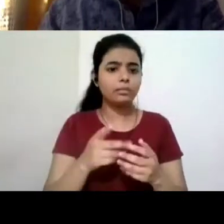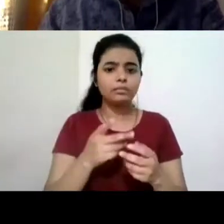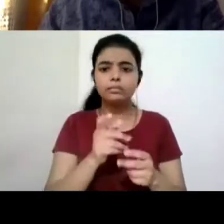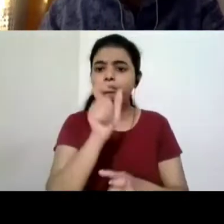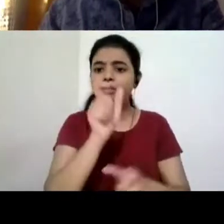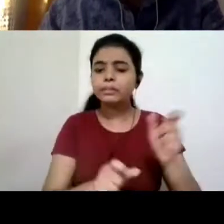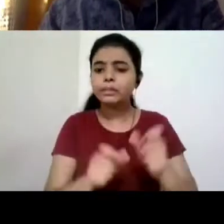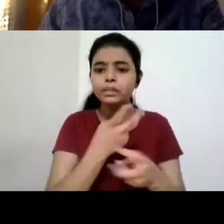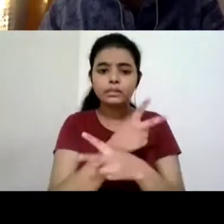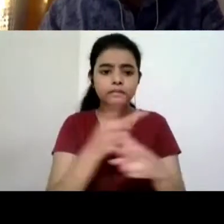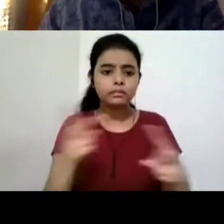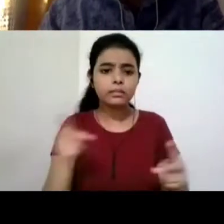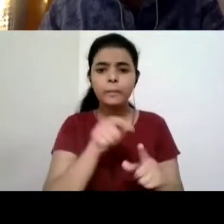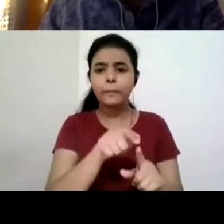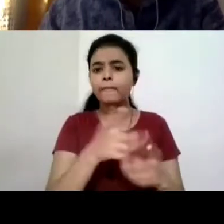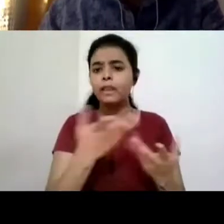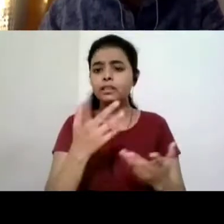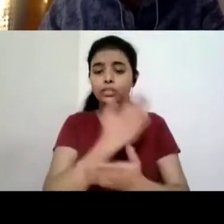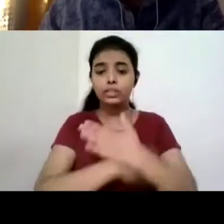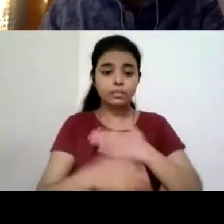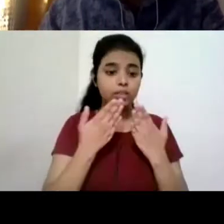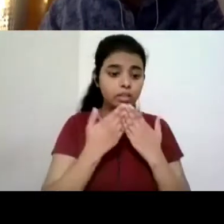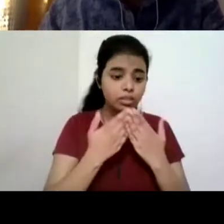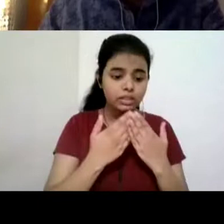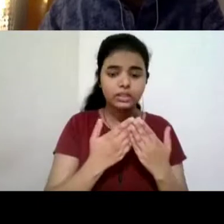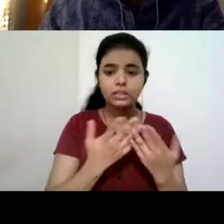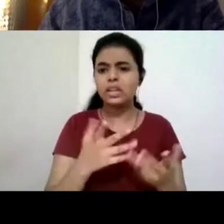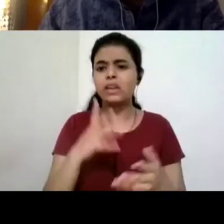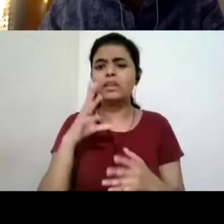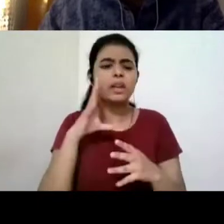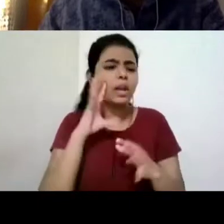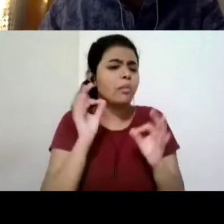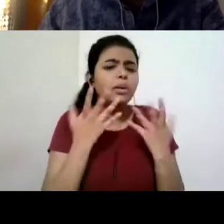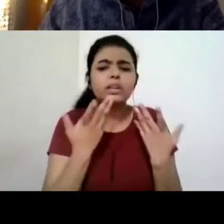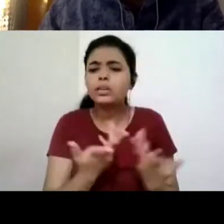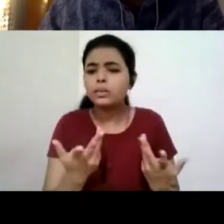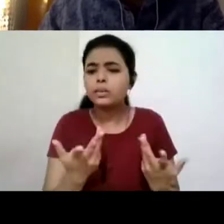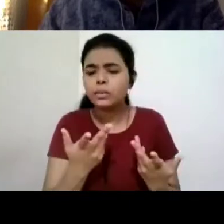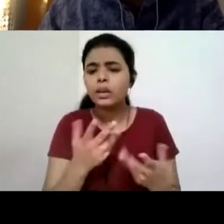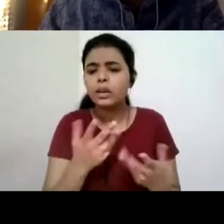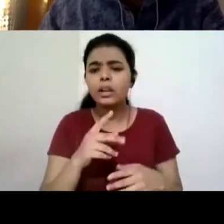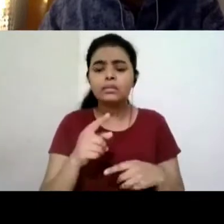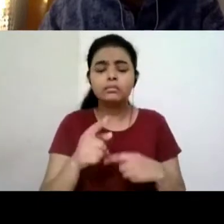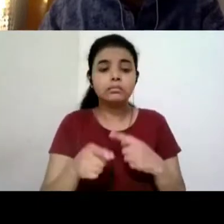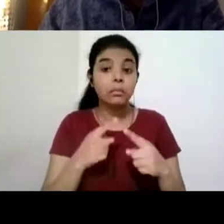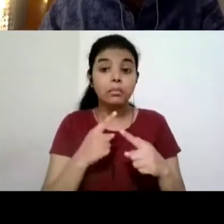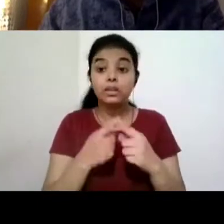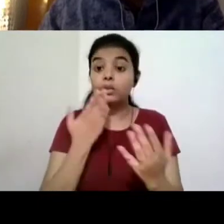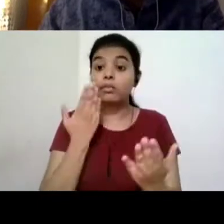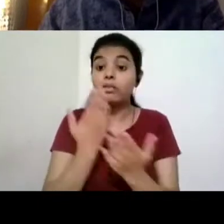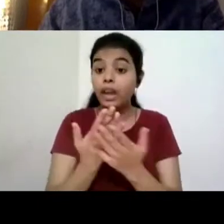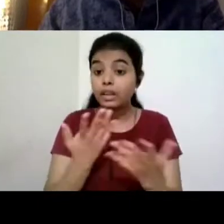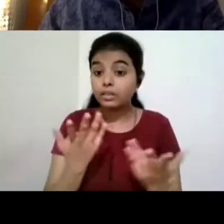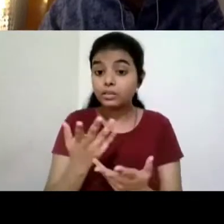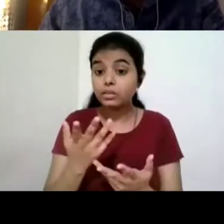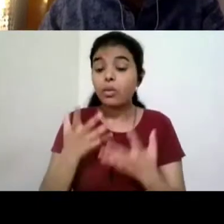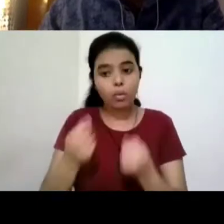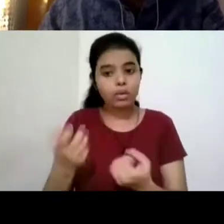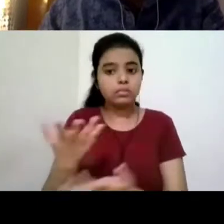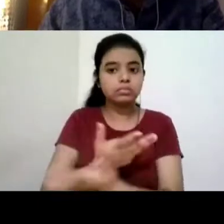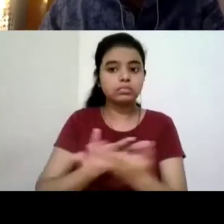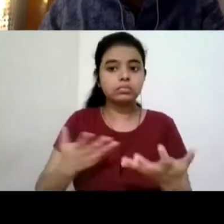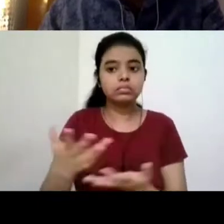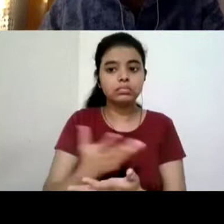they operationalize disability studies, why do you need to have it? And the very fact that she's wanting to have that discussion